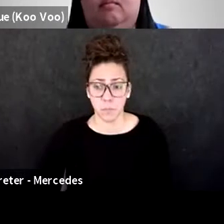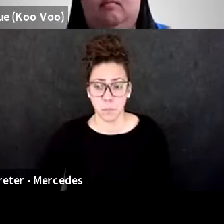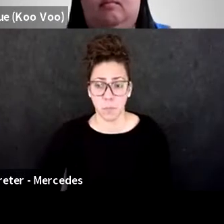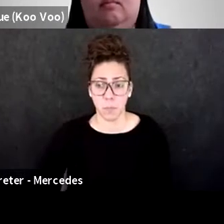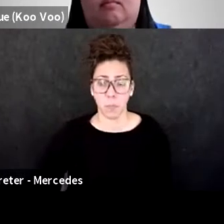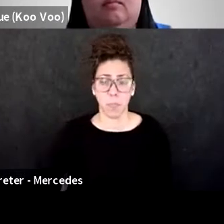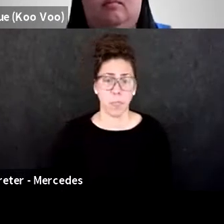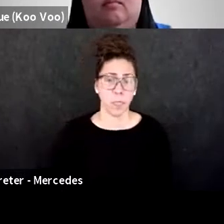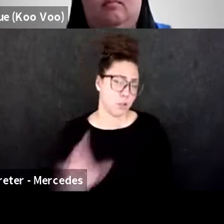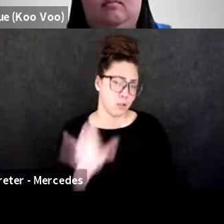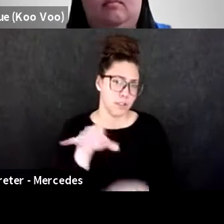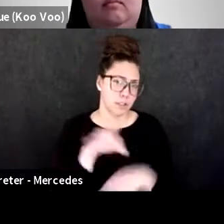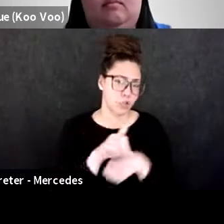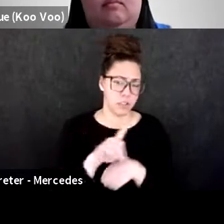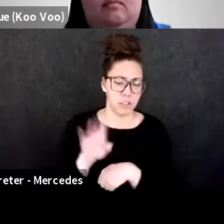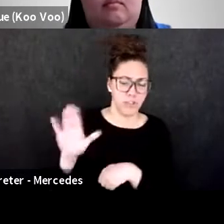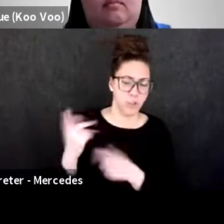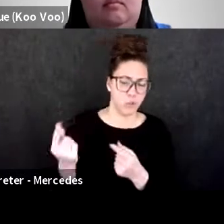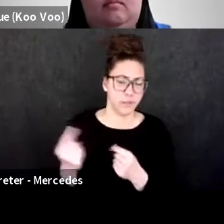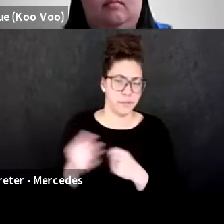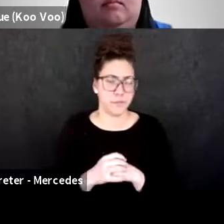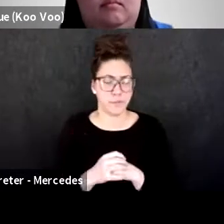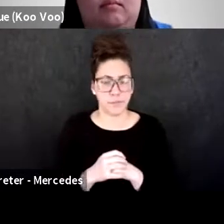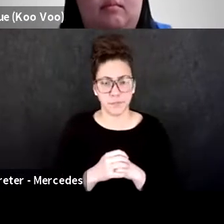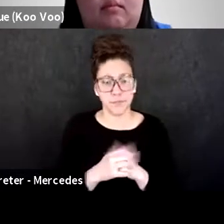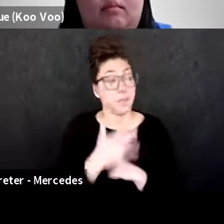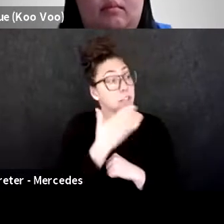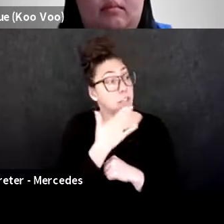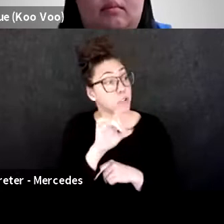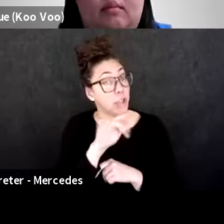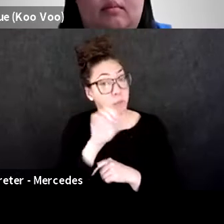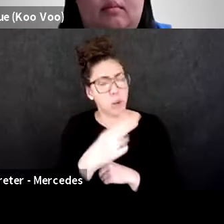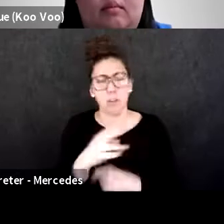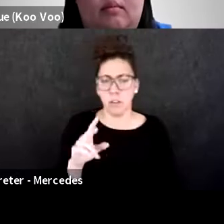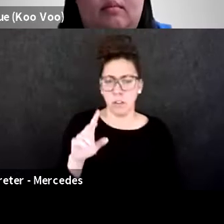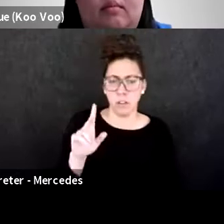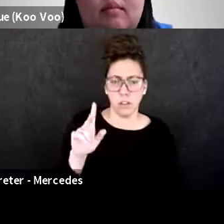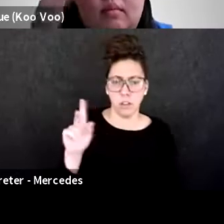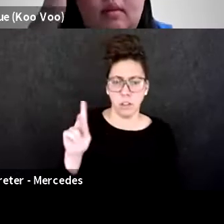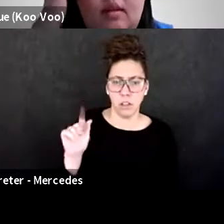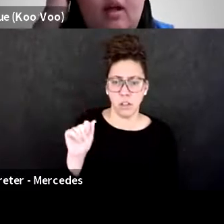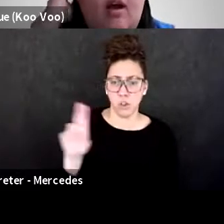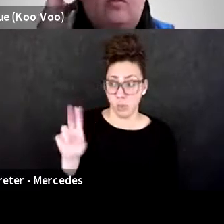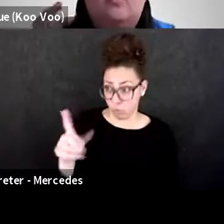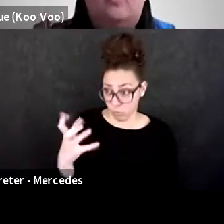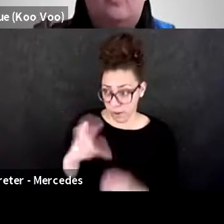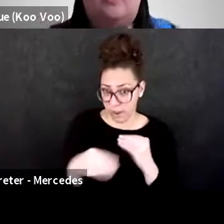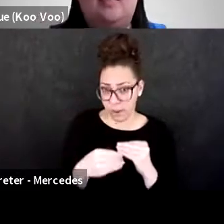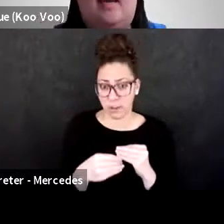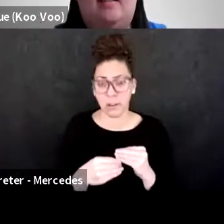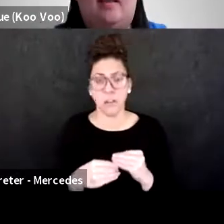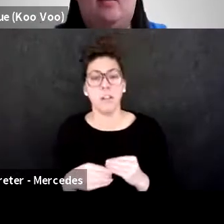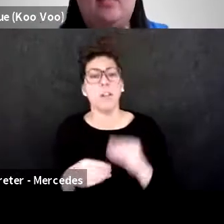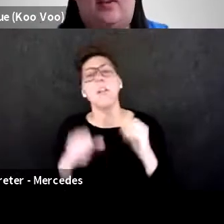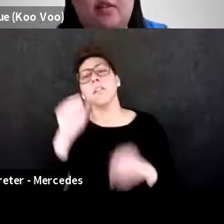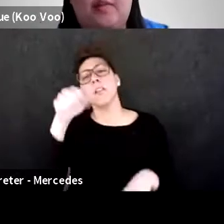doing. Great, thank you. Thank you, Deborah. So Koo, you had something you wanted to add? Oh, so I just wanted to